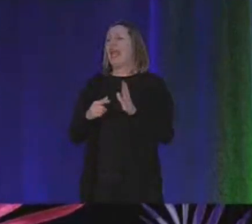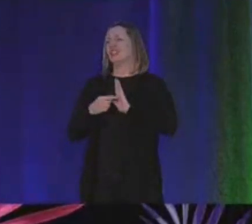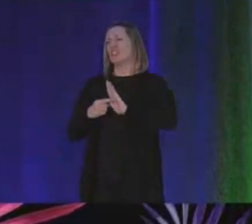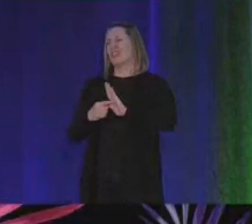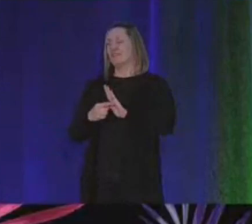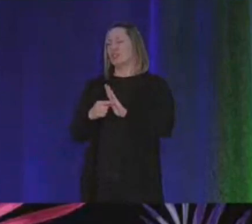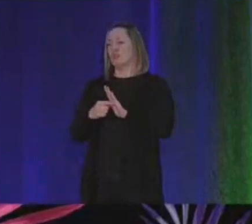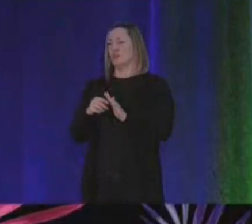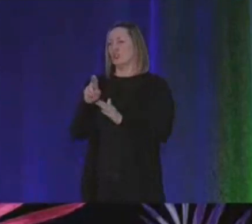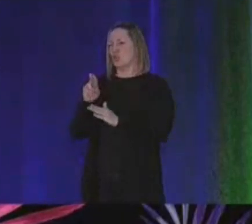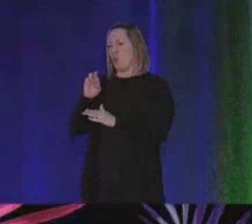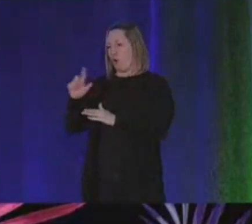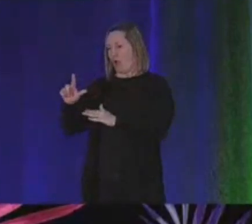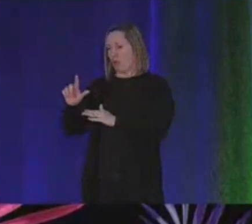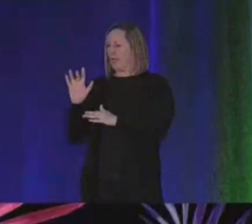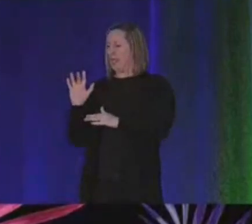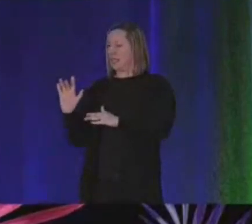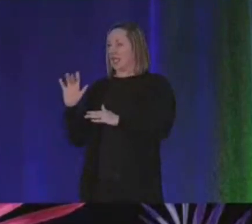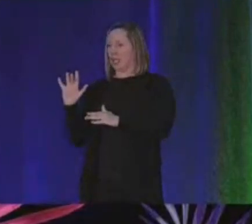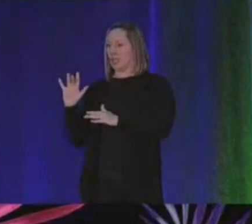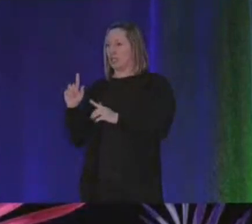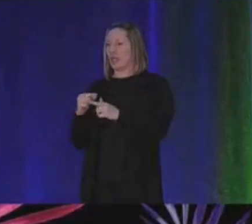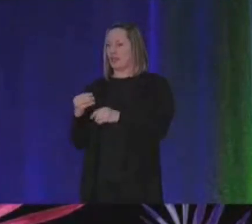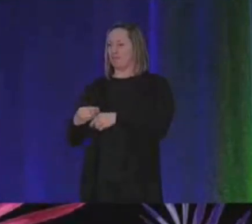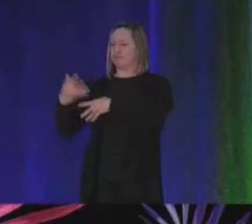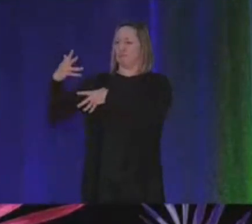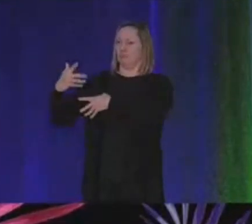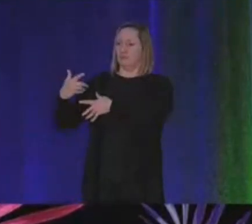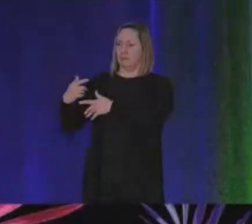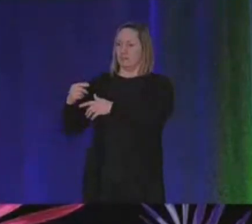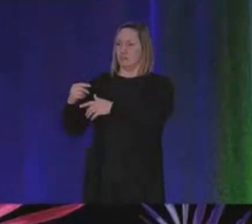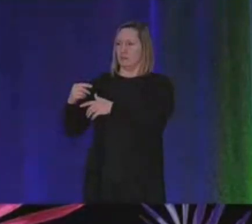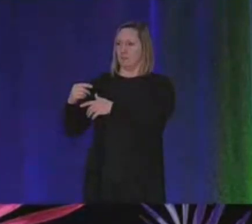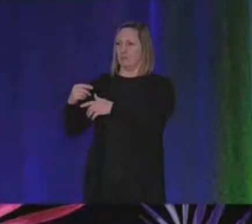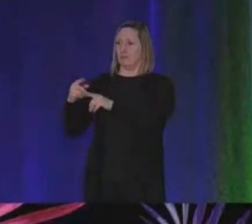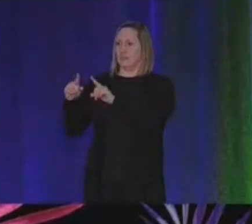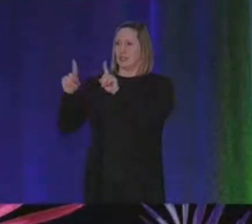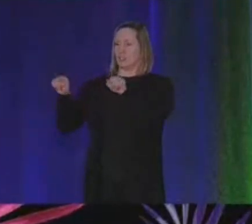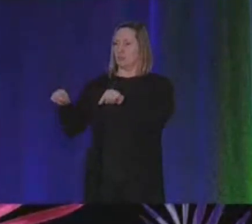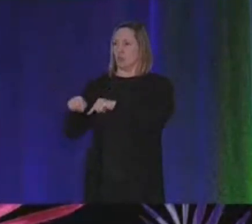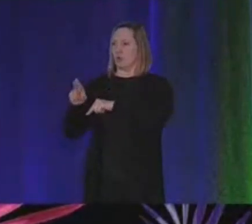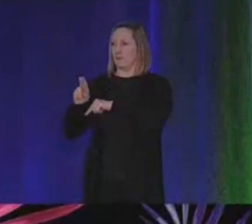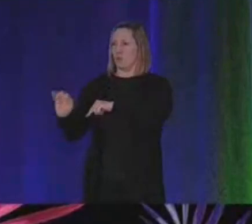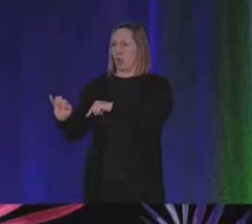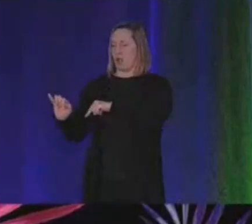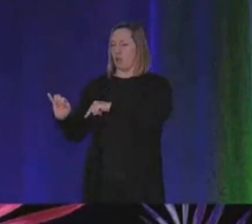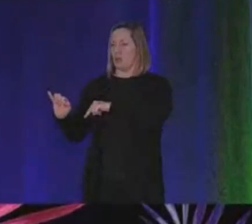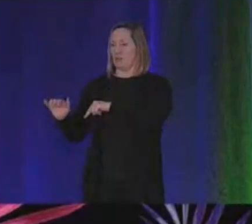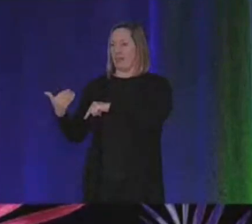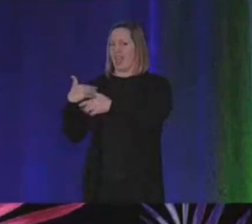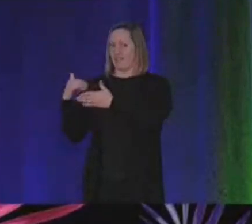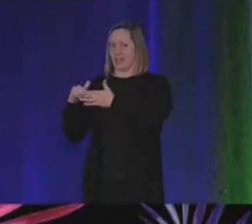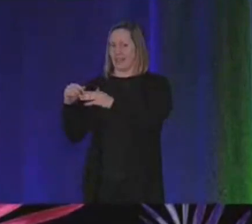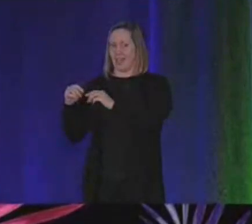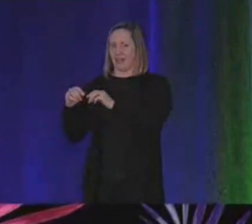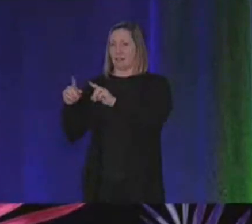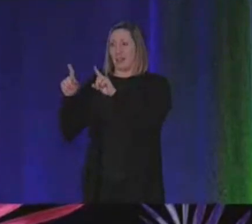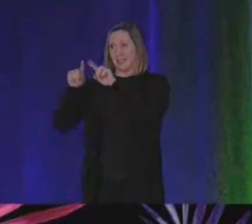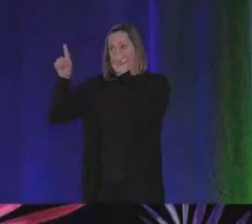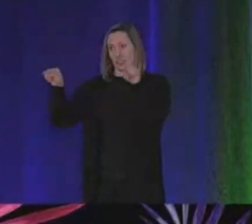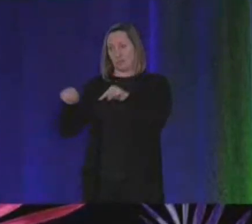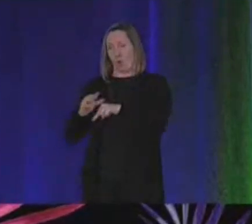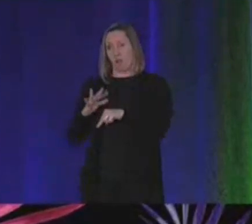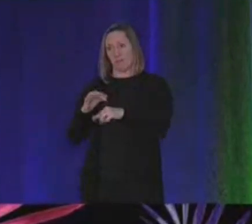this URL, and you can click on that, and it takes you to this dashboard UI. And having this dashboard is very helpful